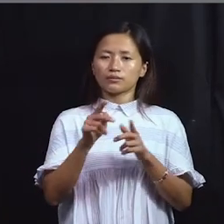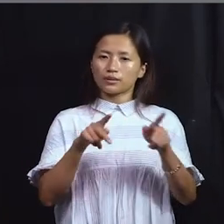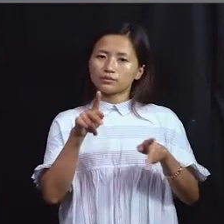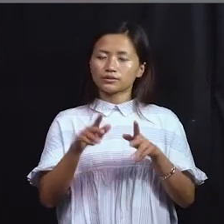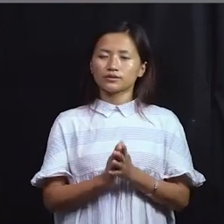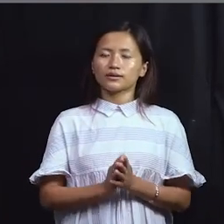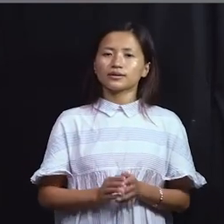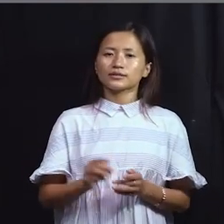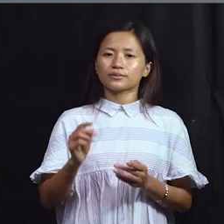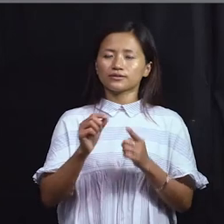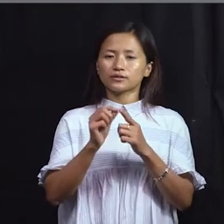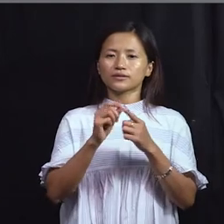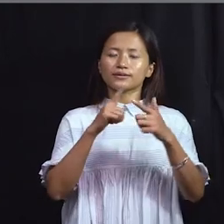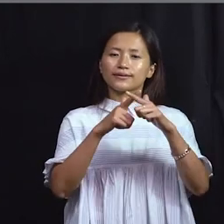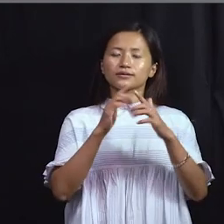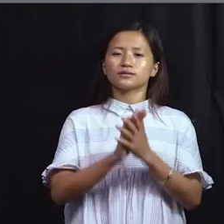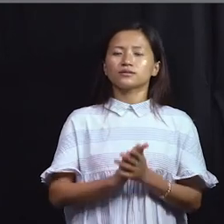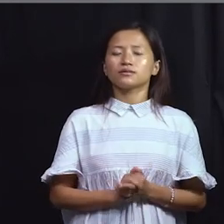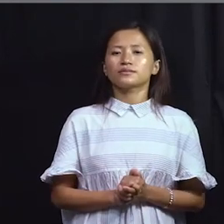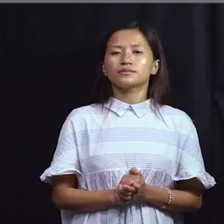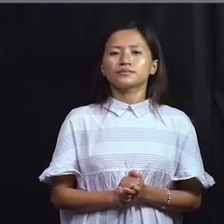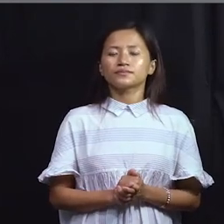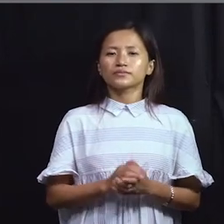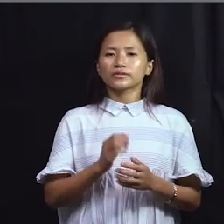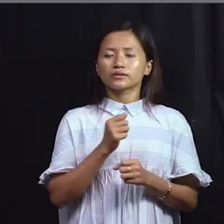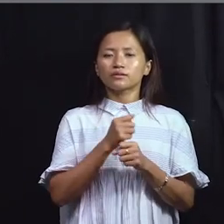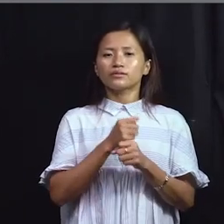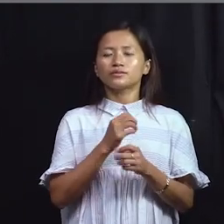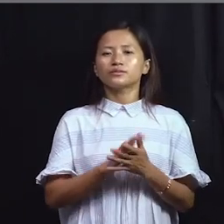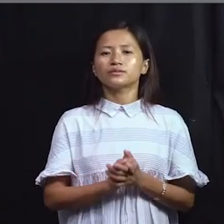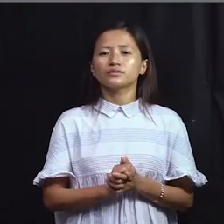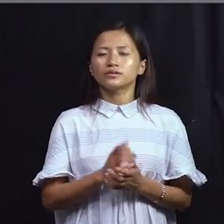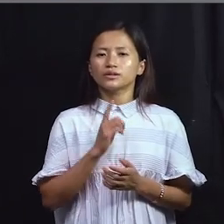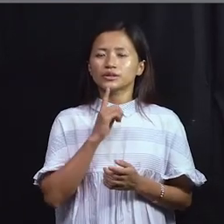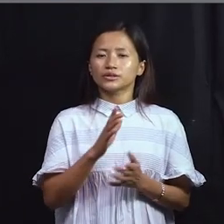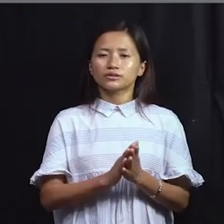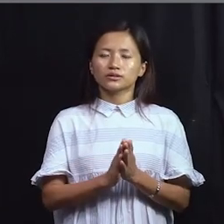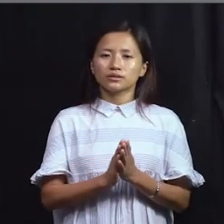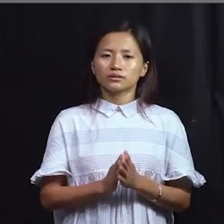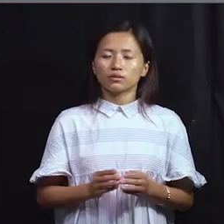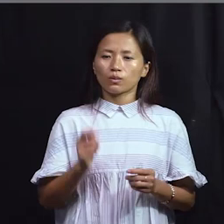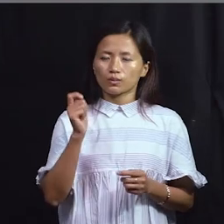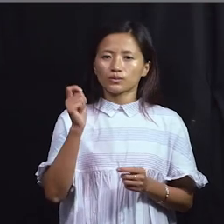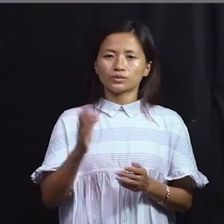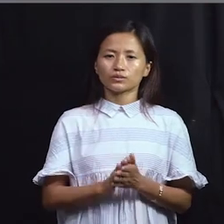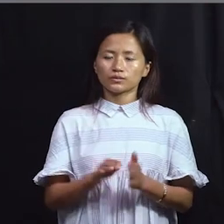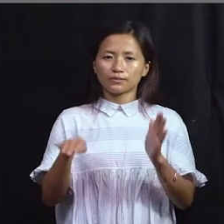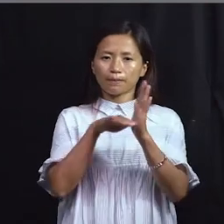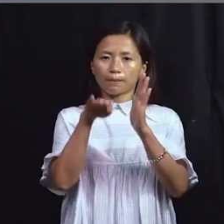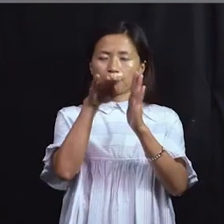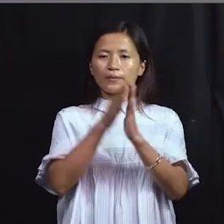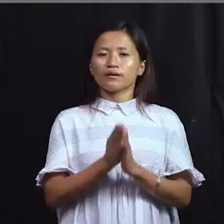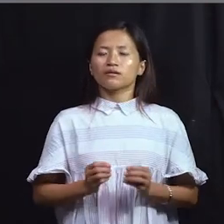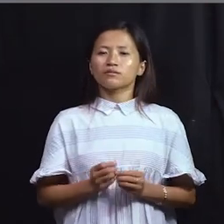expenditure. In times of inflation, the government ensures that all forms of public works development, all forms